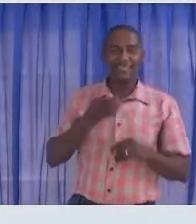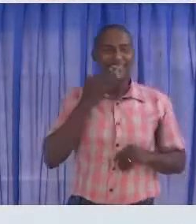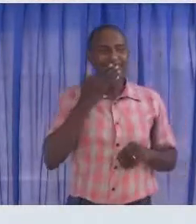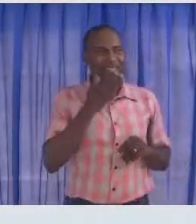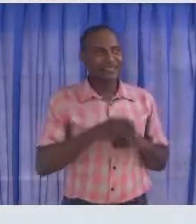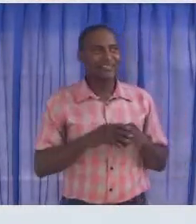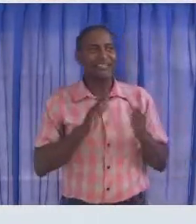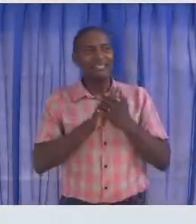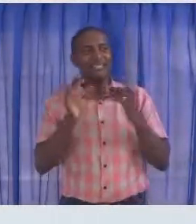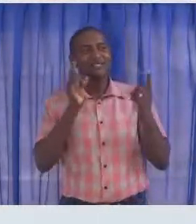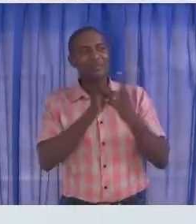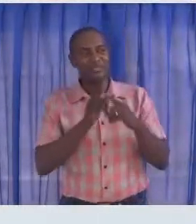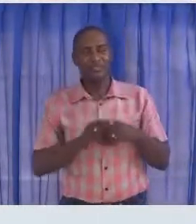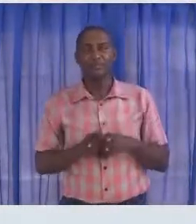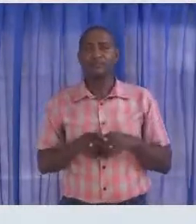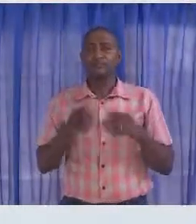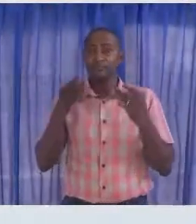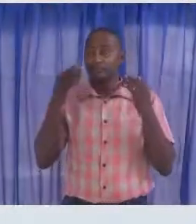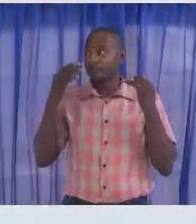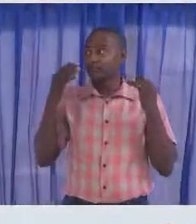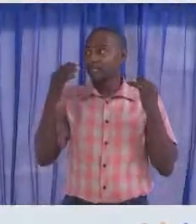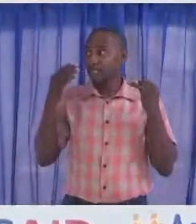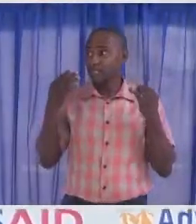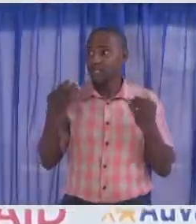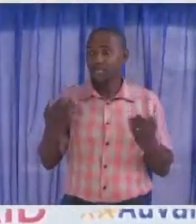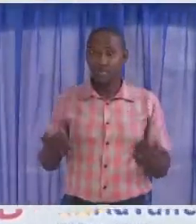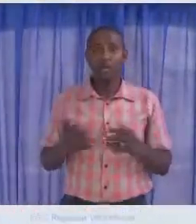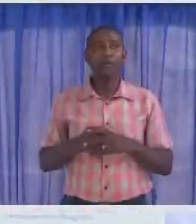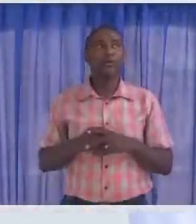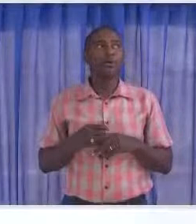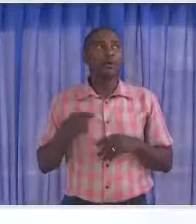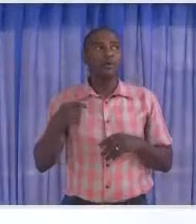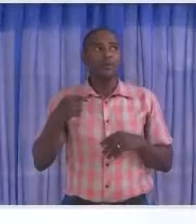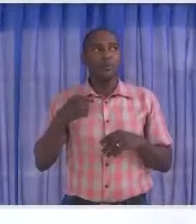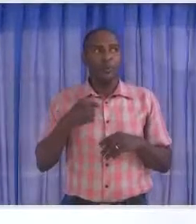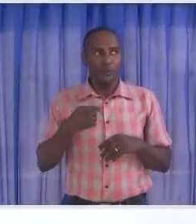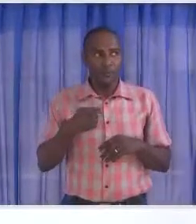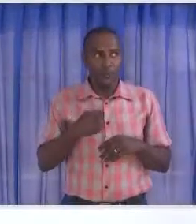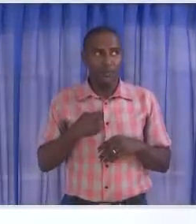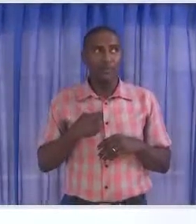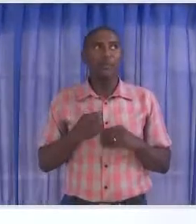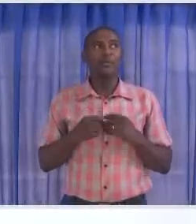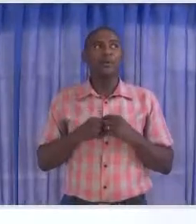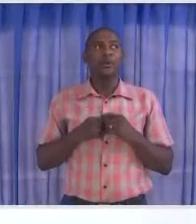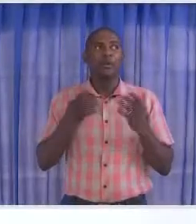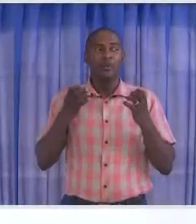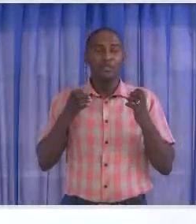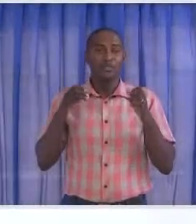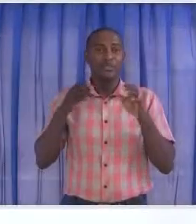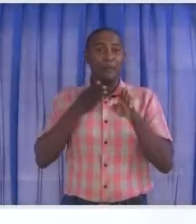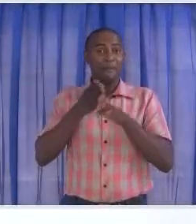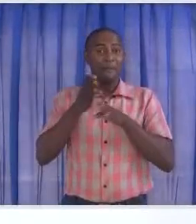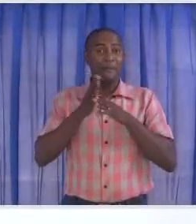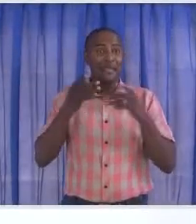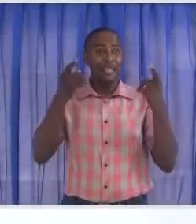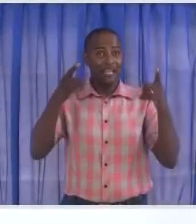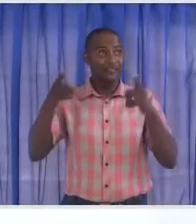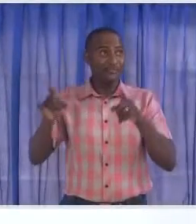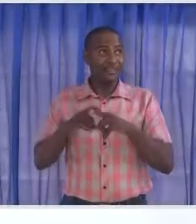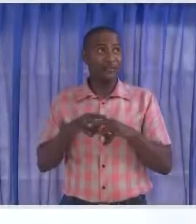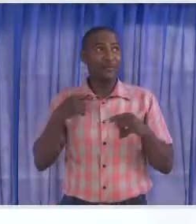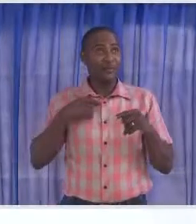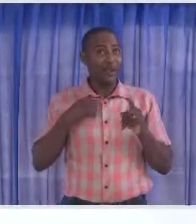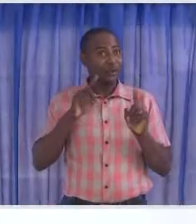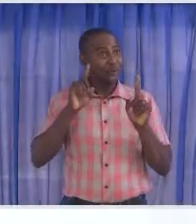Same to you. And now we are actually getting into the main event. We're going to go officially